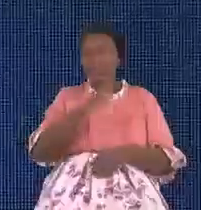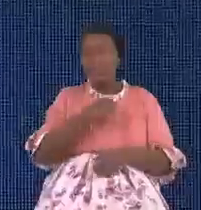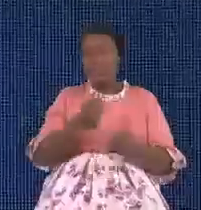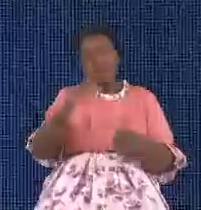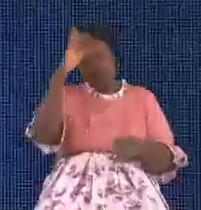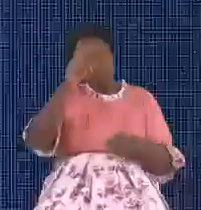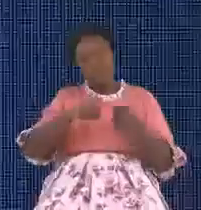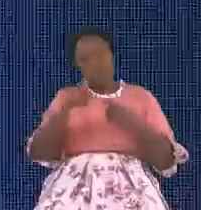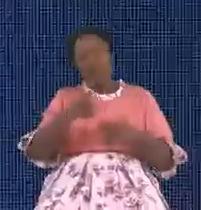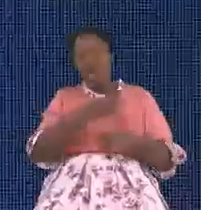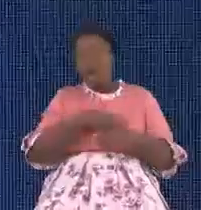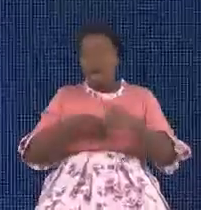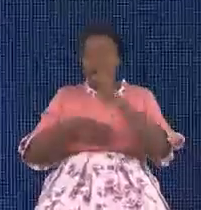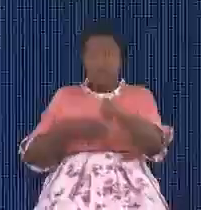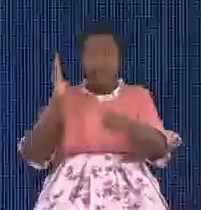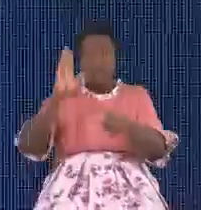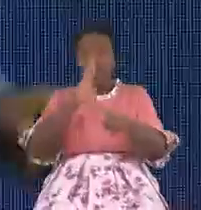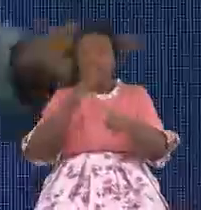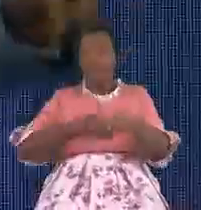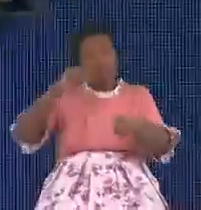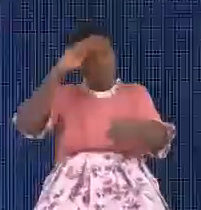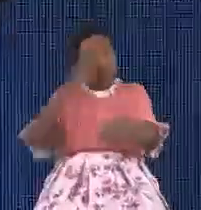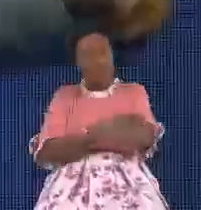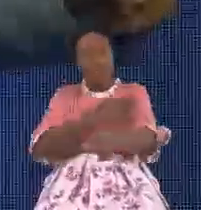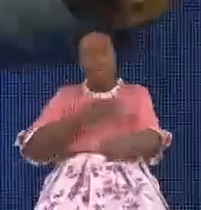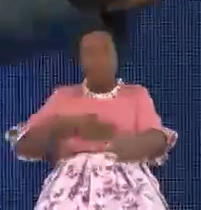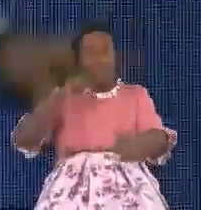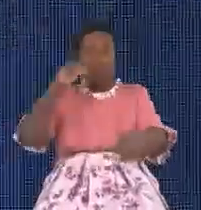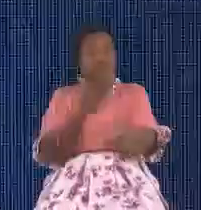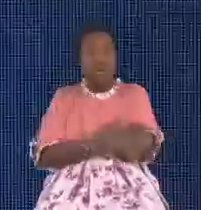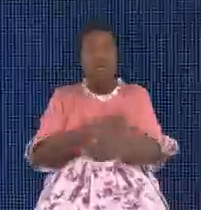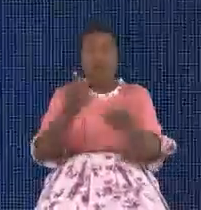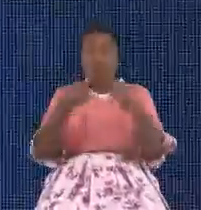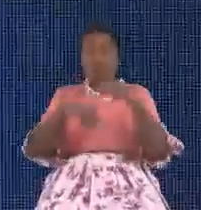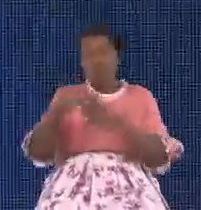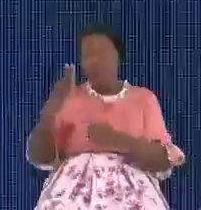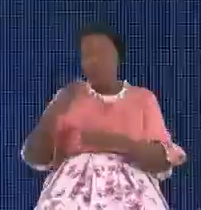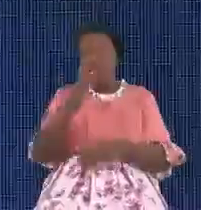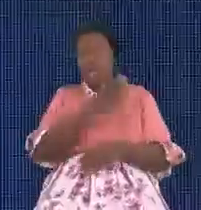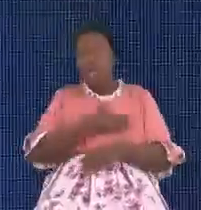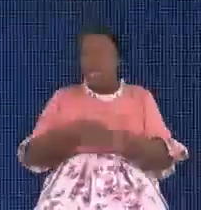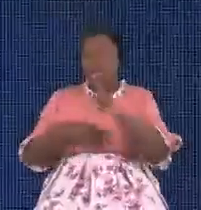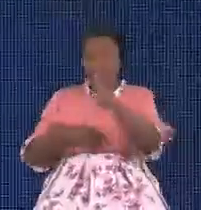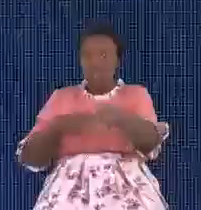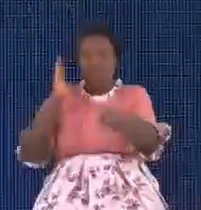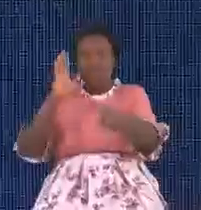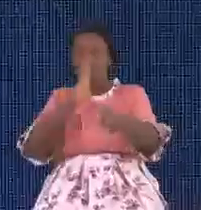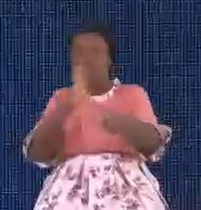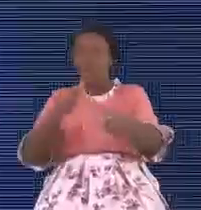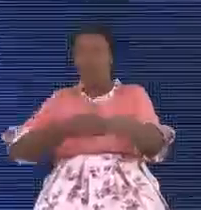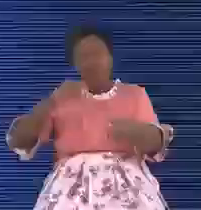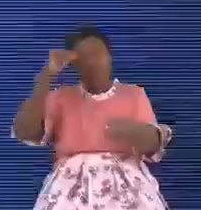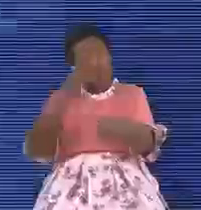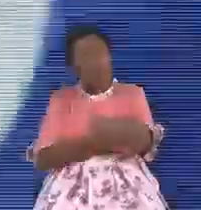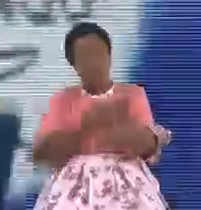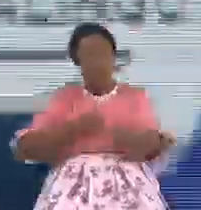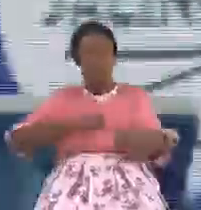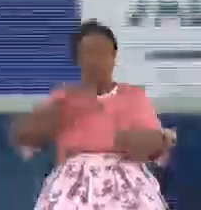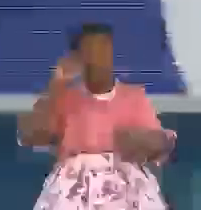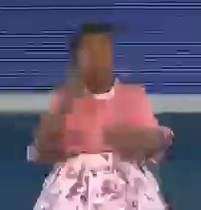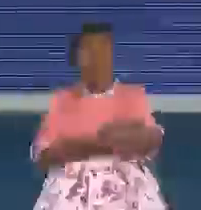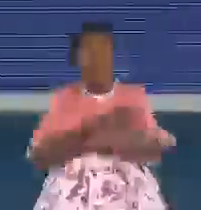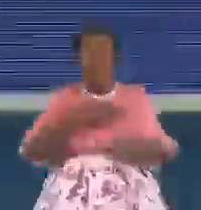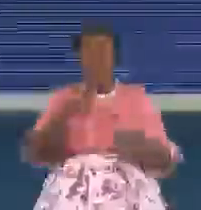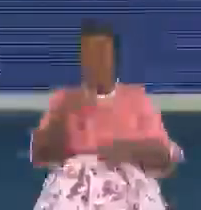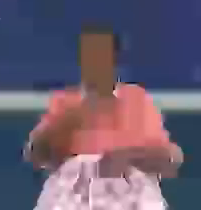ye shall be my sons and my daughters come out and you shall be my sons and my daughters says